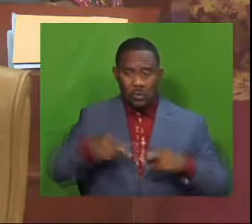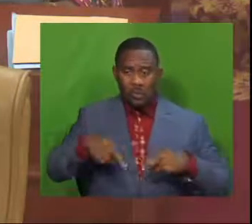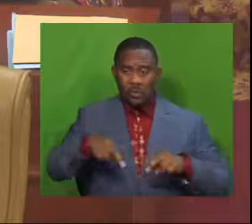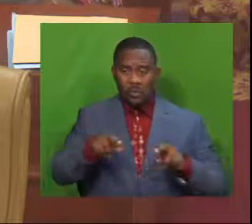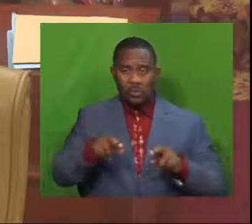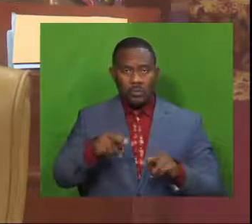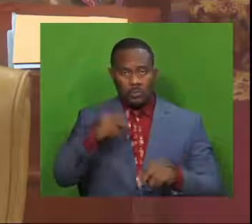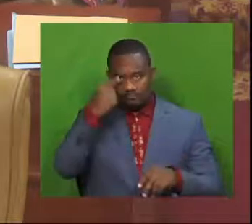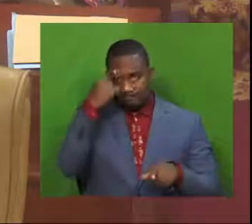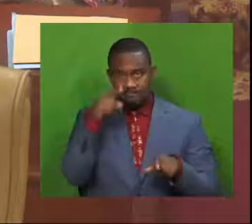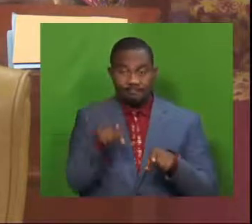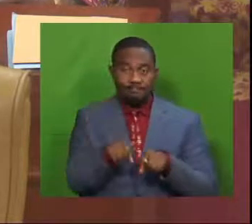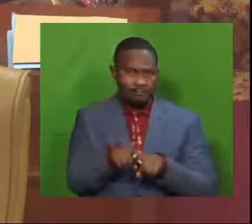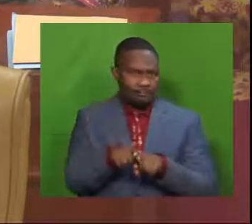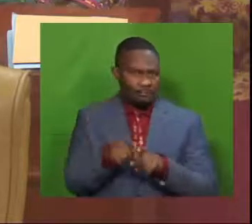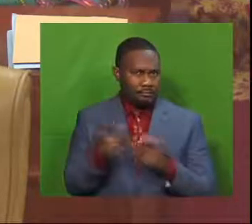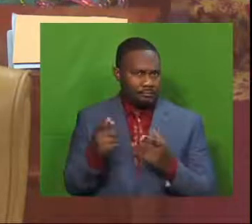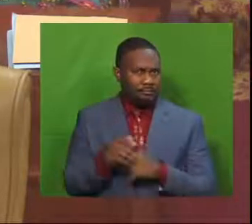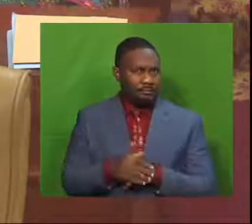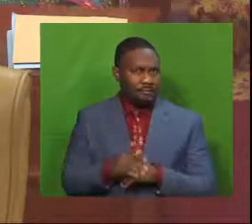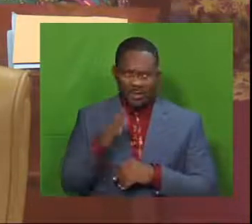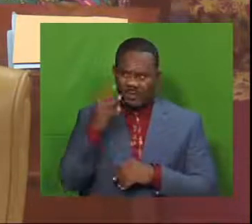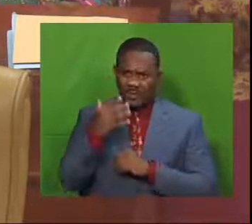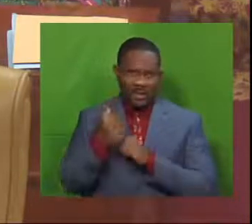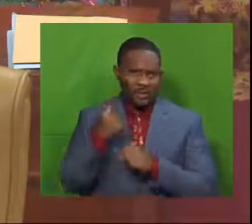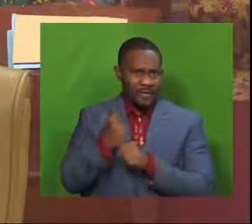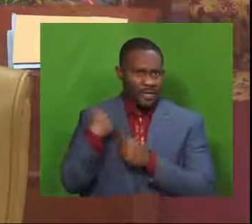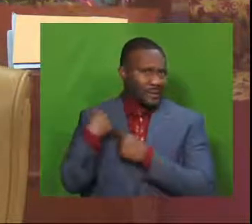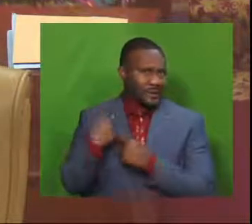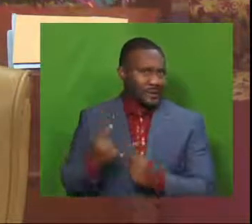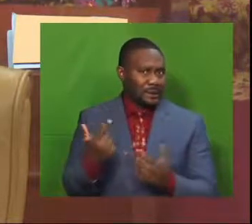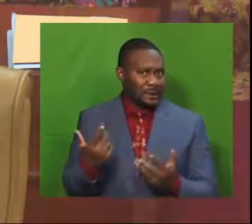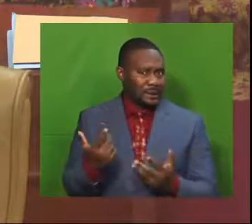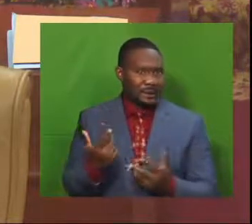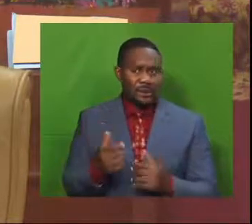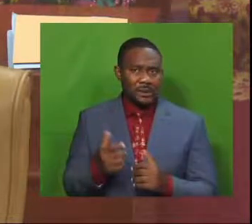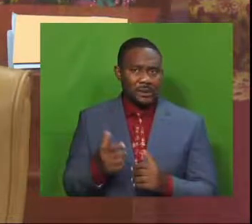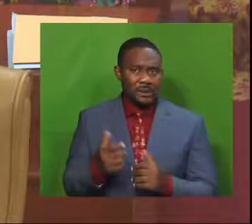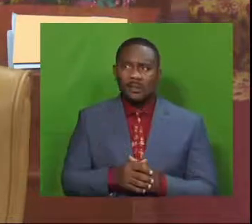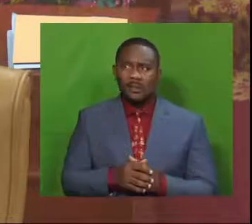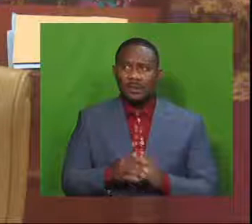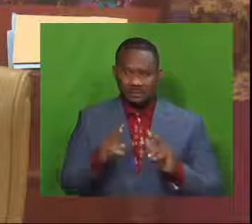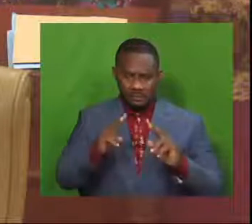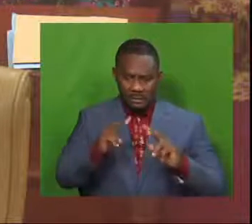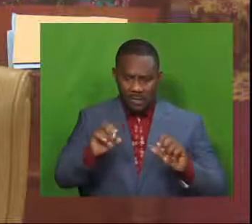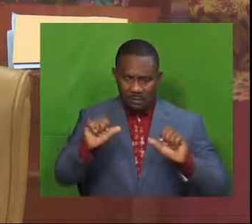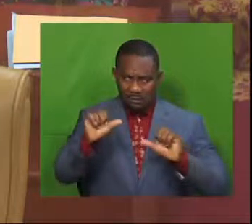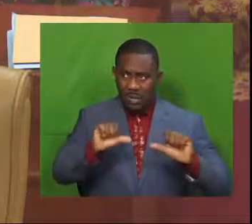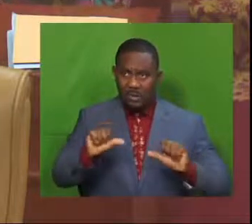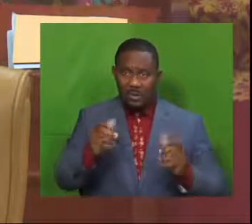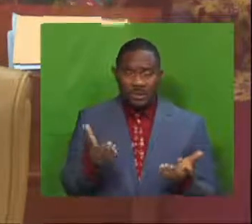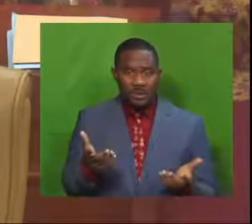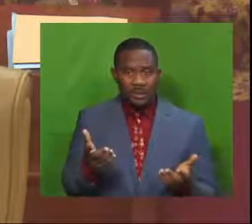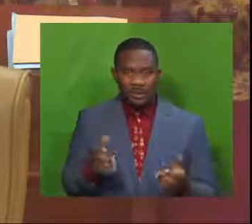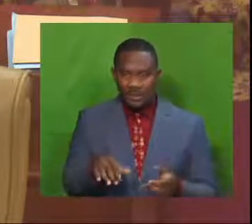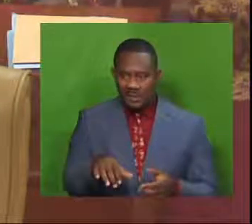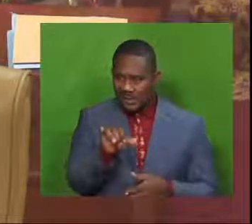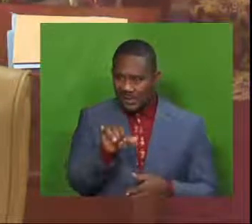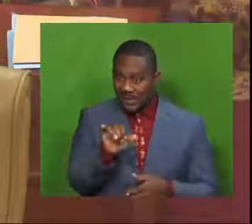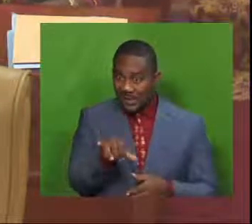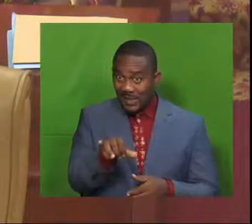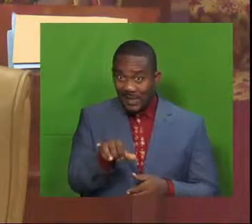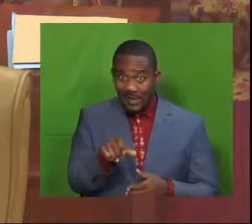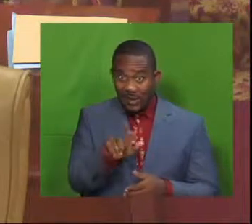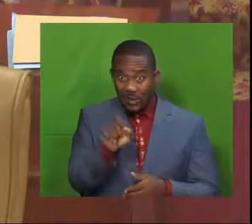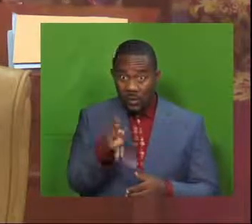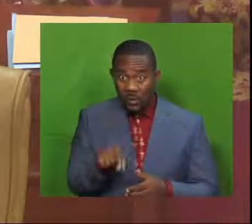5th year since he ordered the audit. Mr. Speaker, that question has also vanished from the